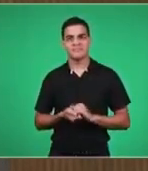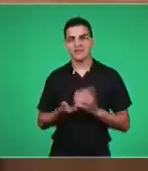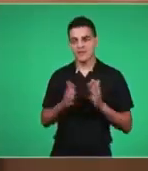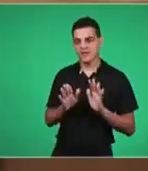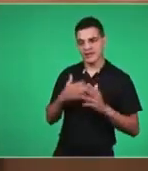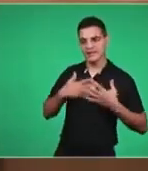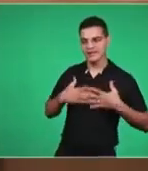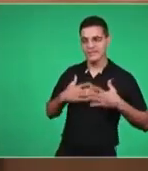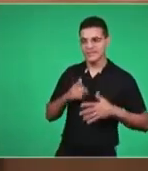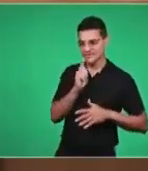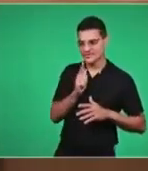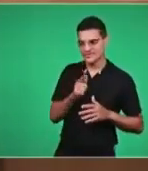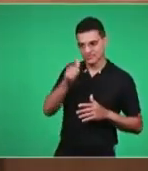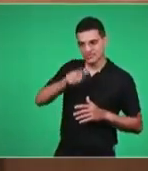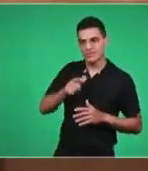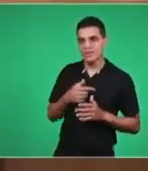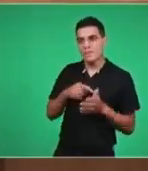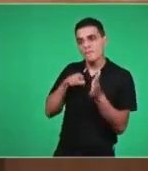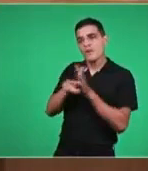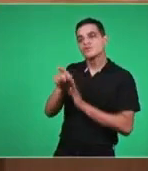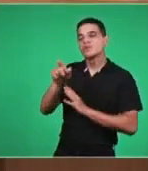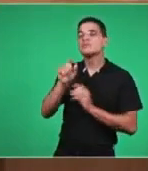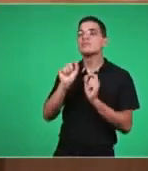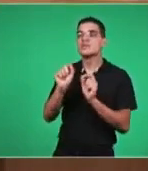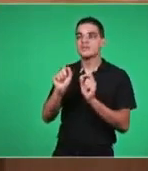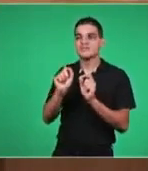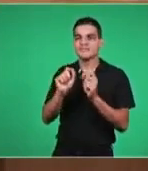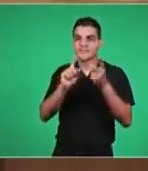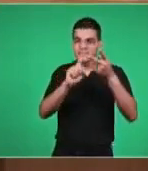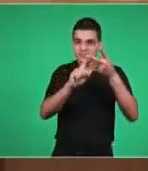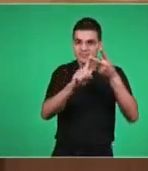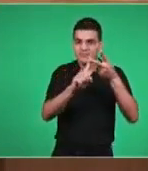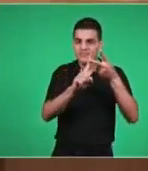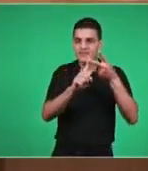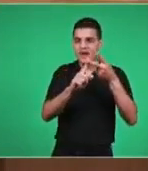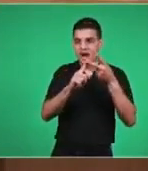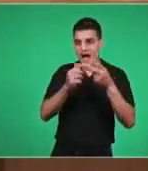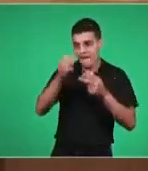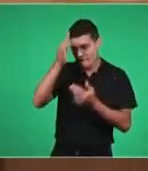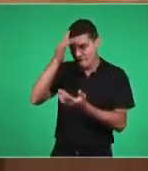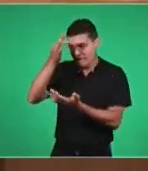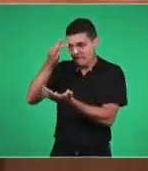I am asking the following. If faith